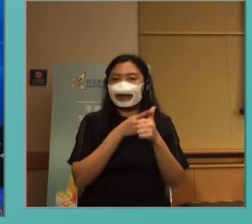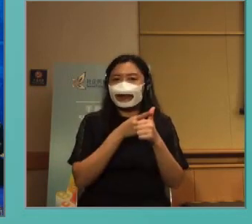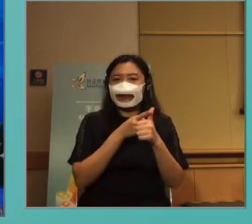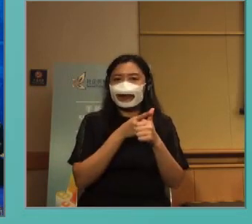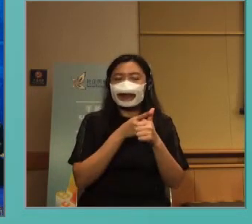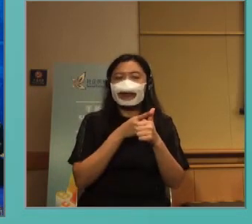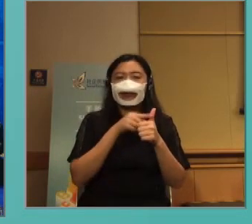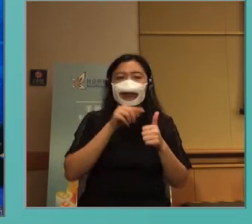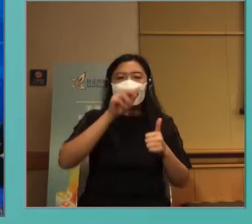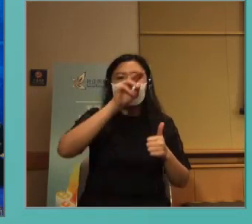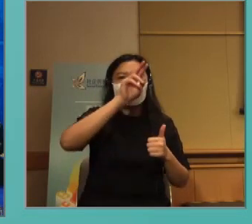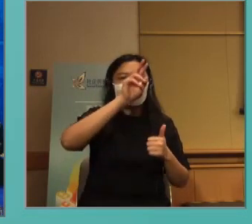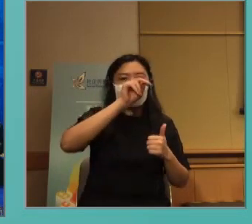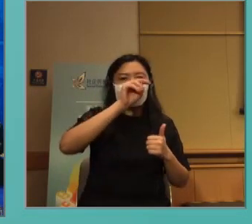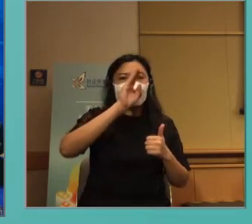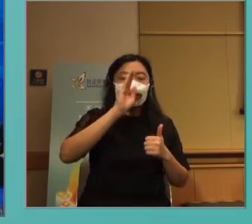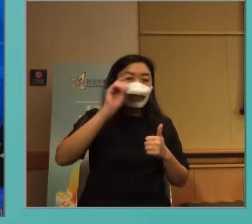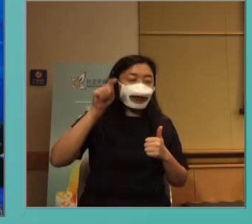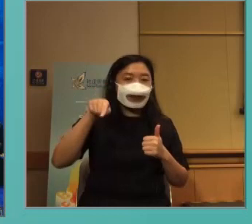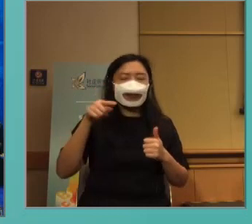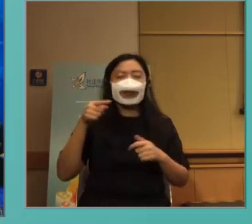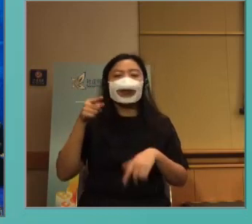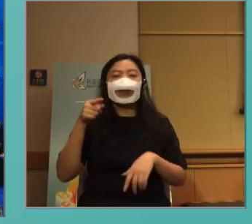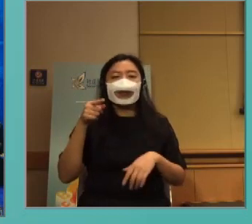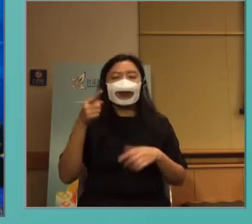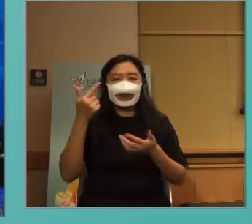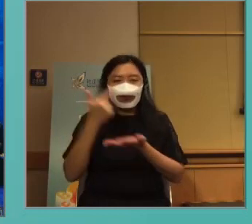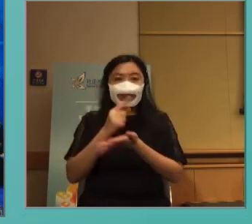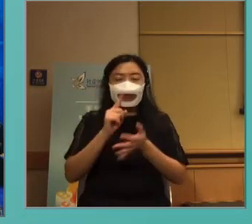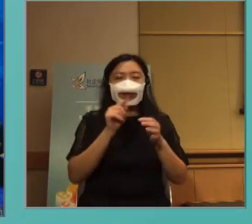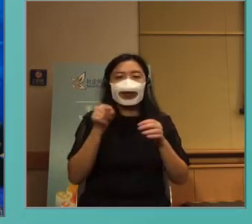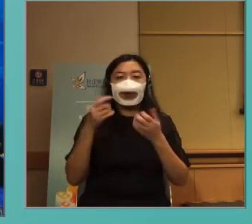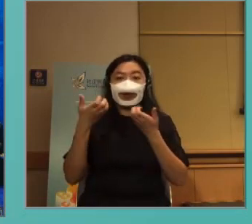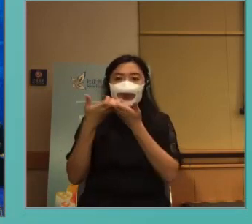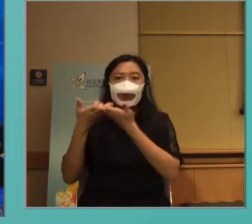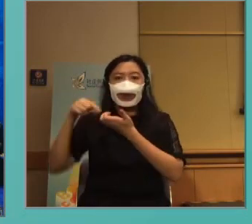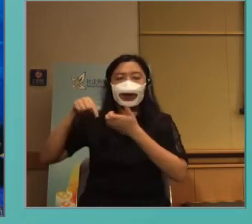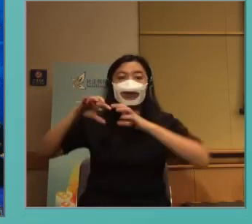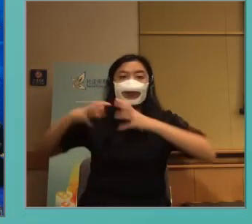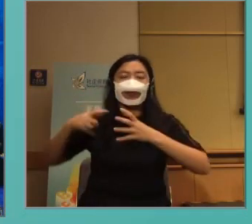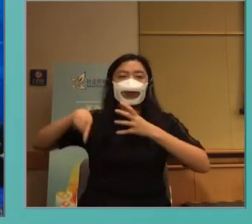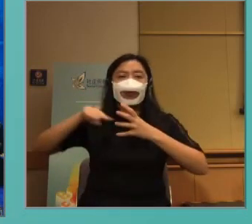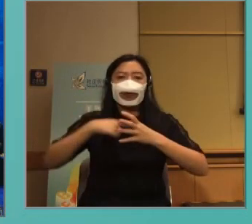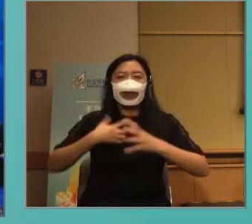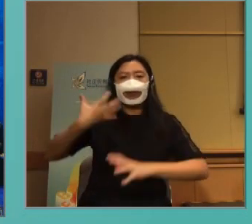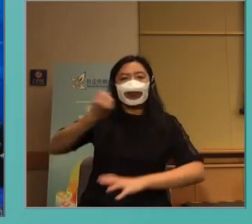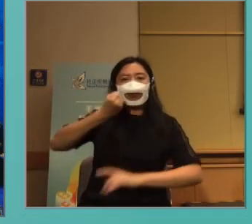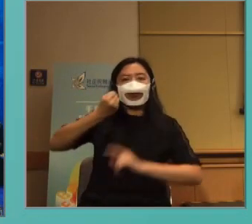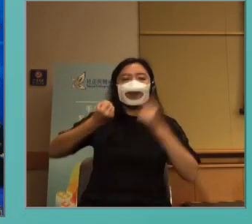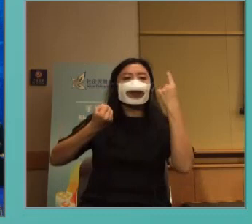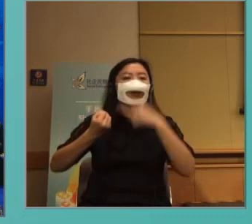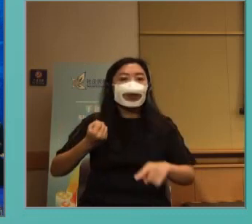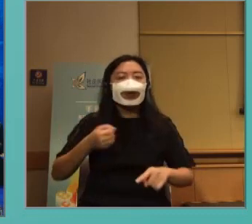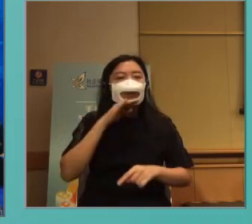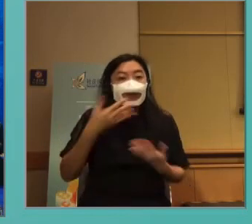digital ownership, right? Meaning that if you ask your children already today, regardless of whether they know what an NFT is, they will probably want